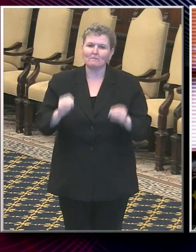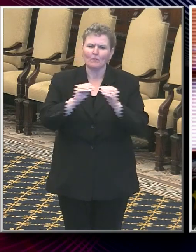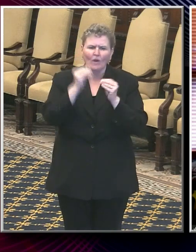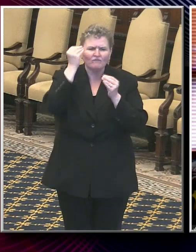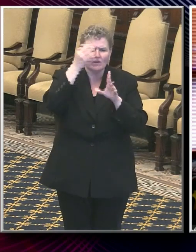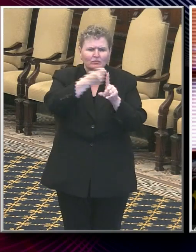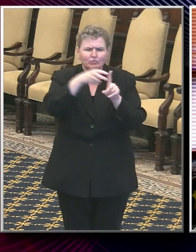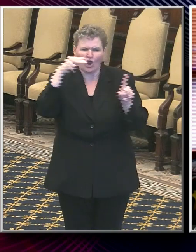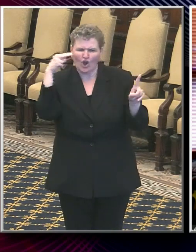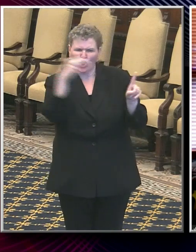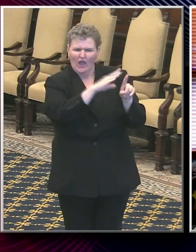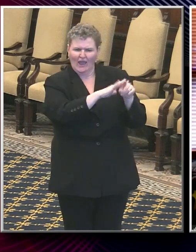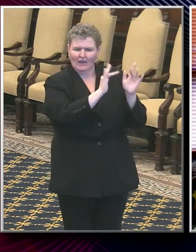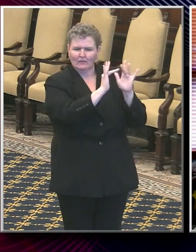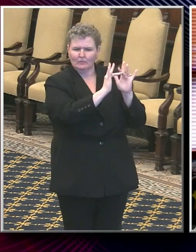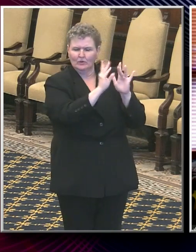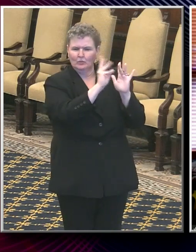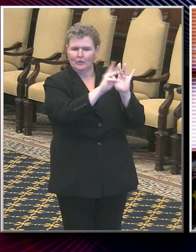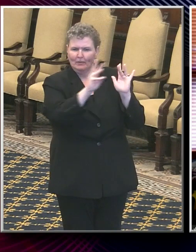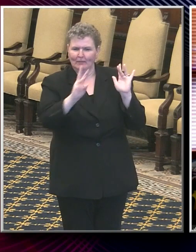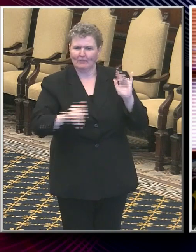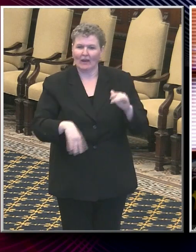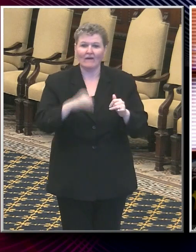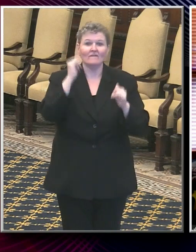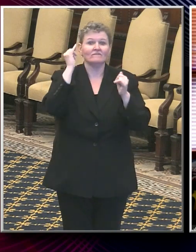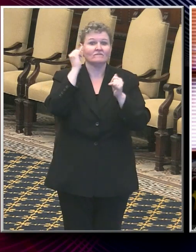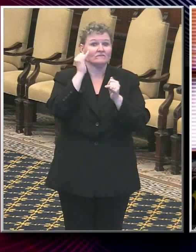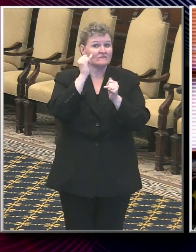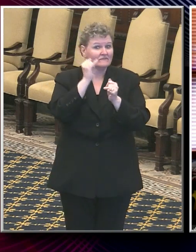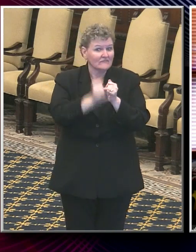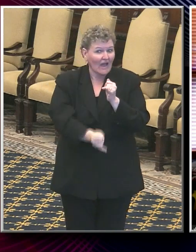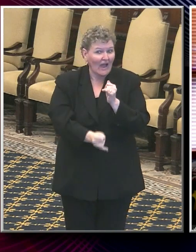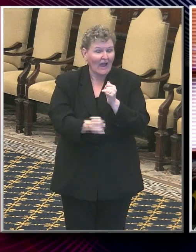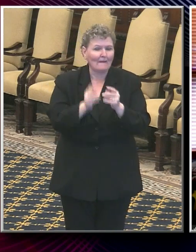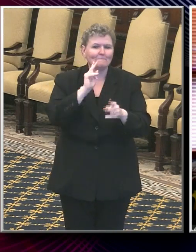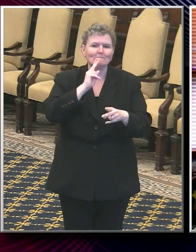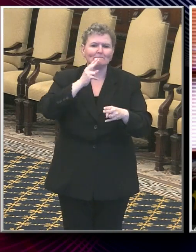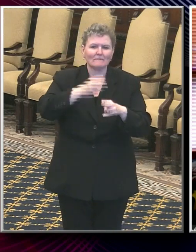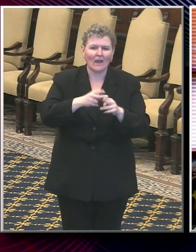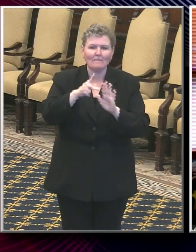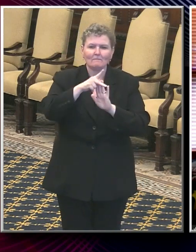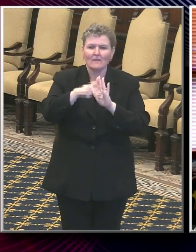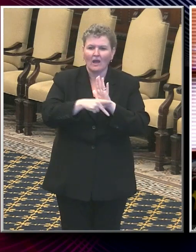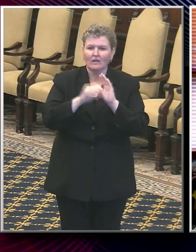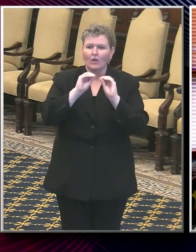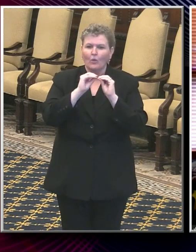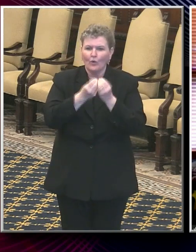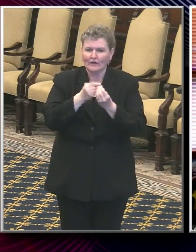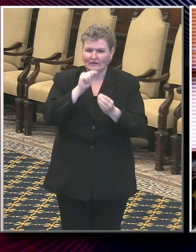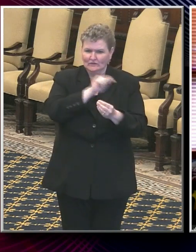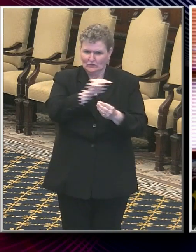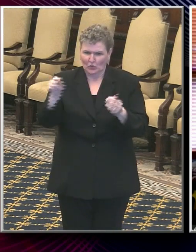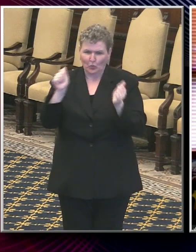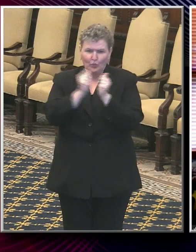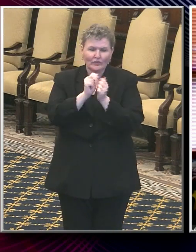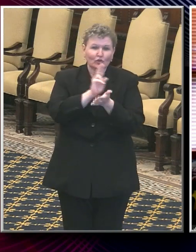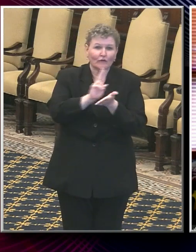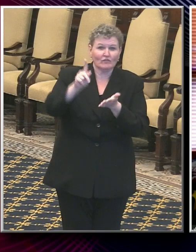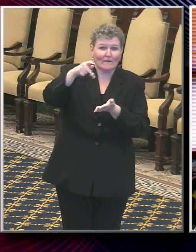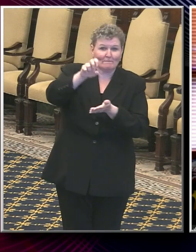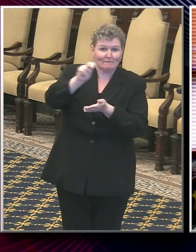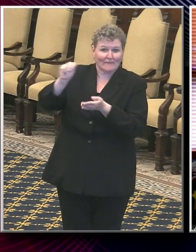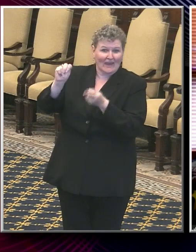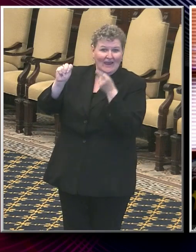bit.ly/We Are Philly. Finally, I want to note that our policy office, in conjunction with the University of Pennsylvania, today released results